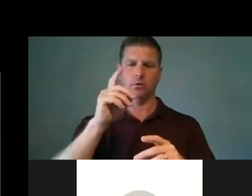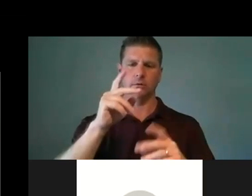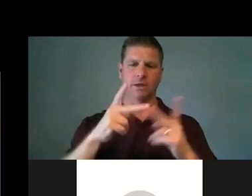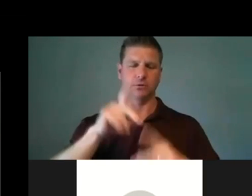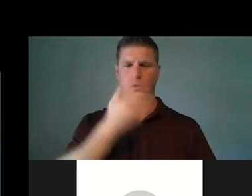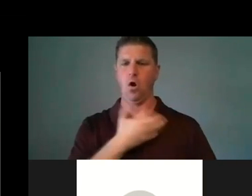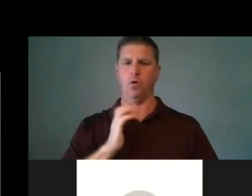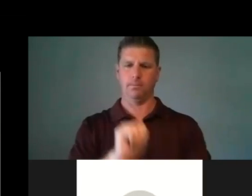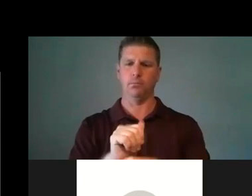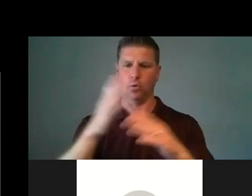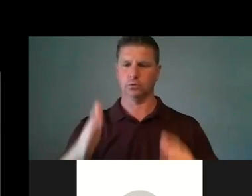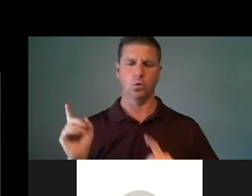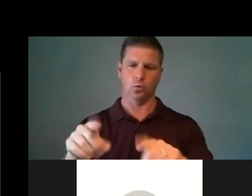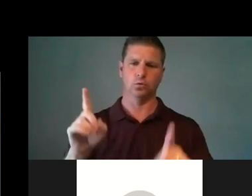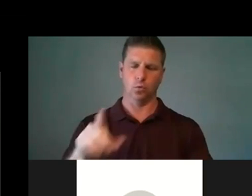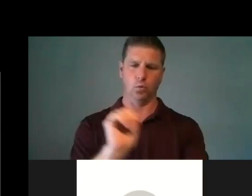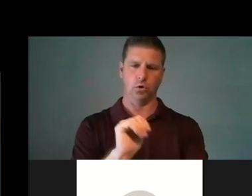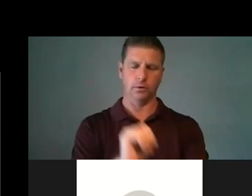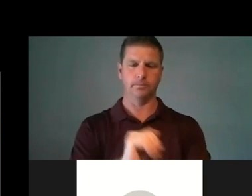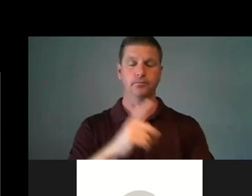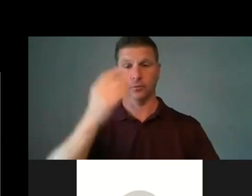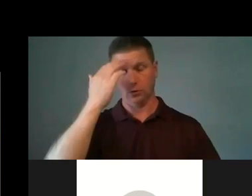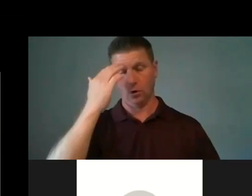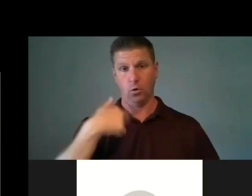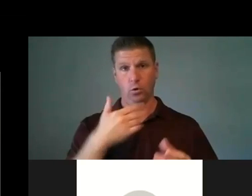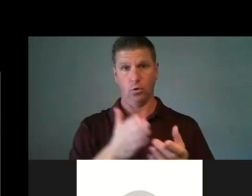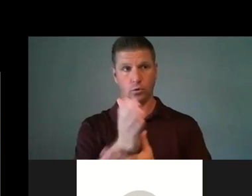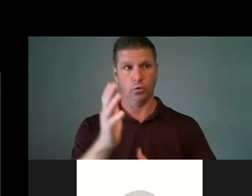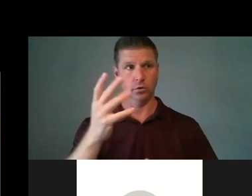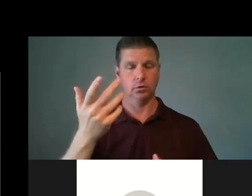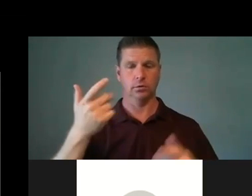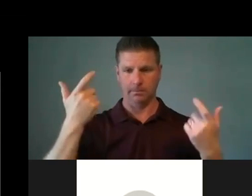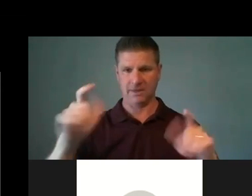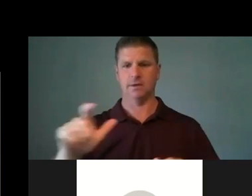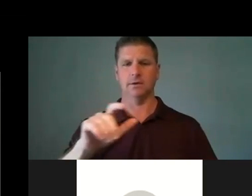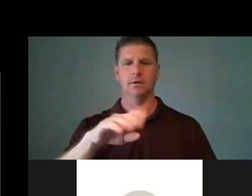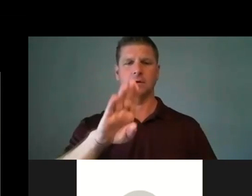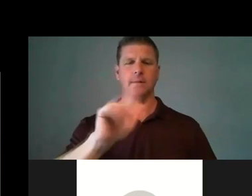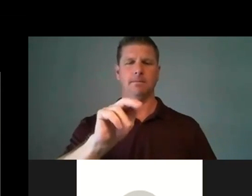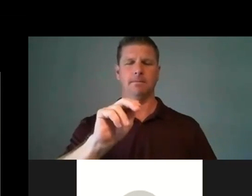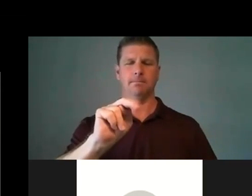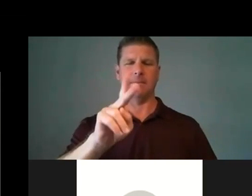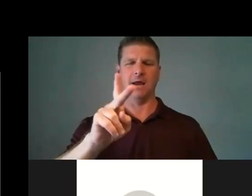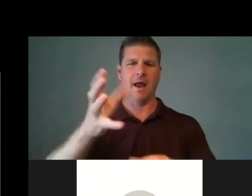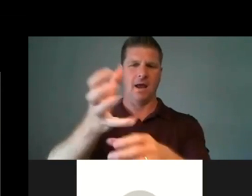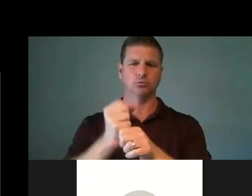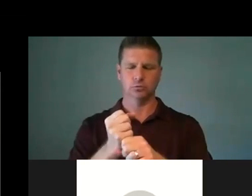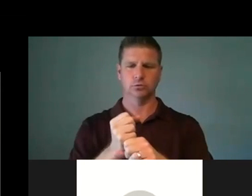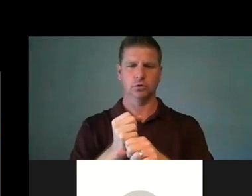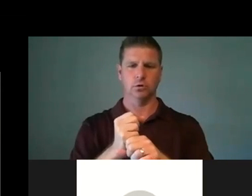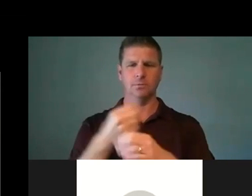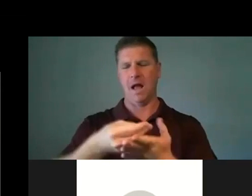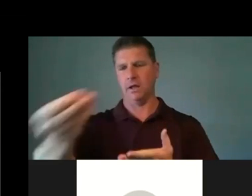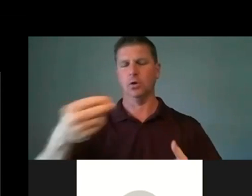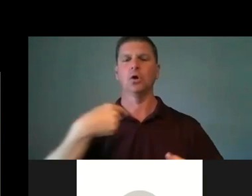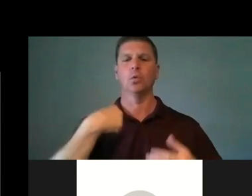to come to work. So as you know, we're going through an enormous banking acquisition, and we have an